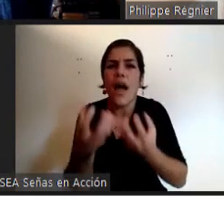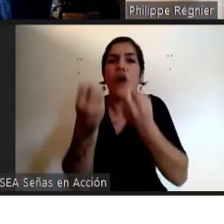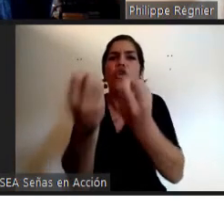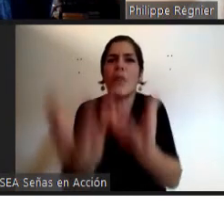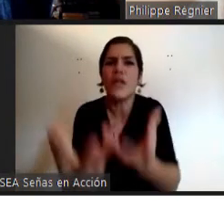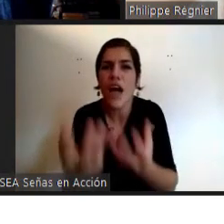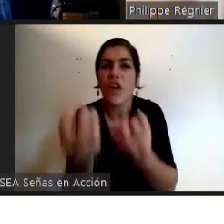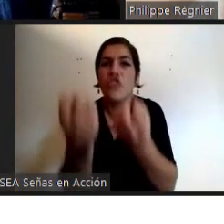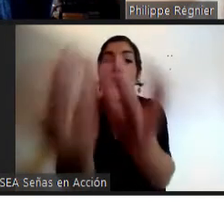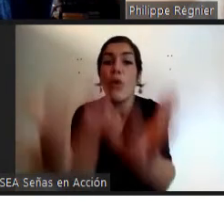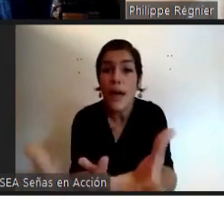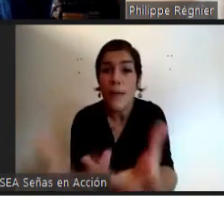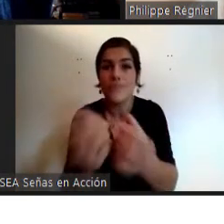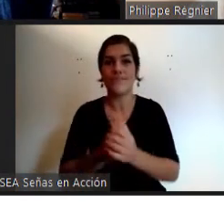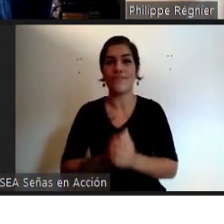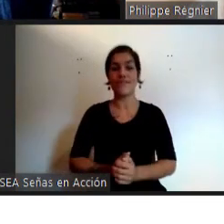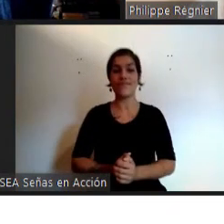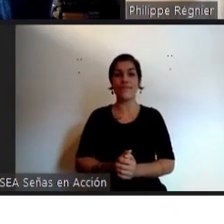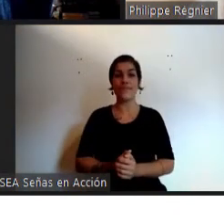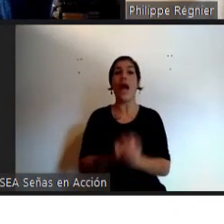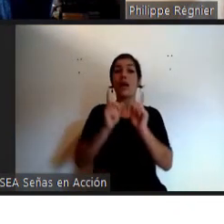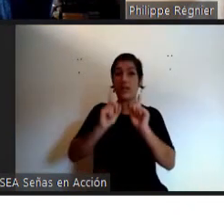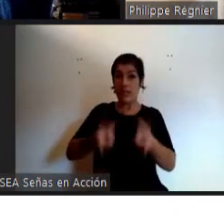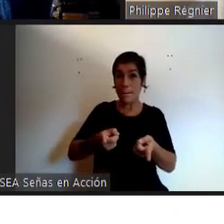general opinion. And at the same time,